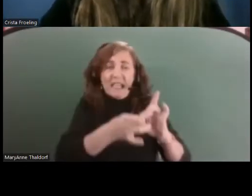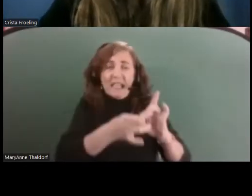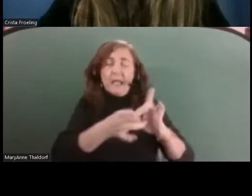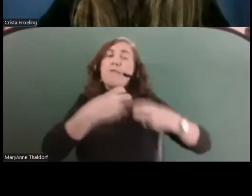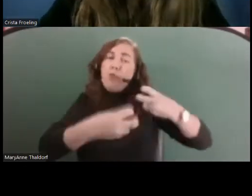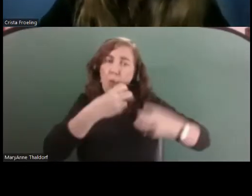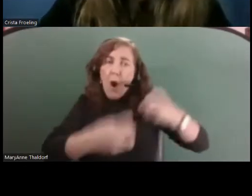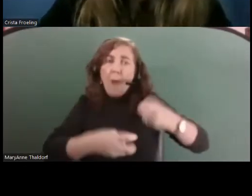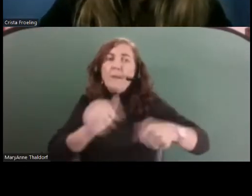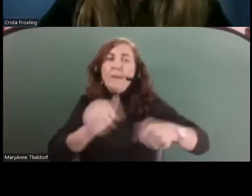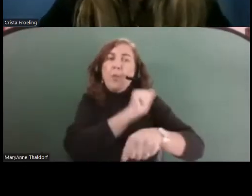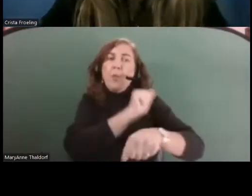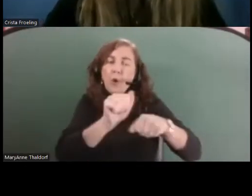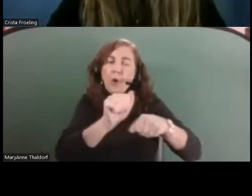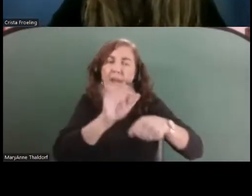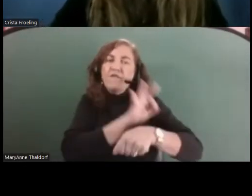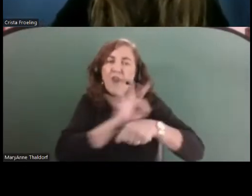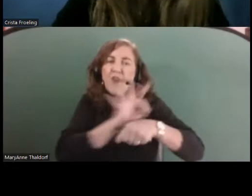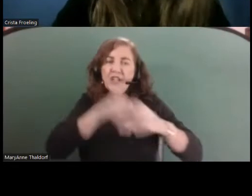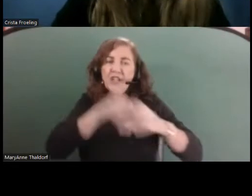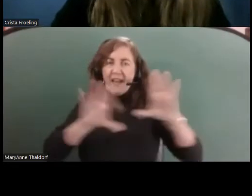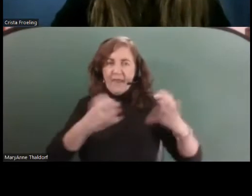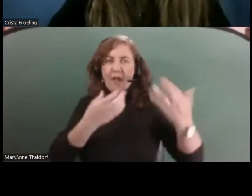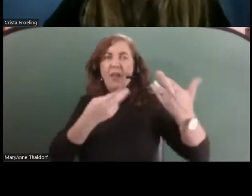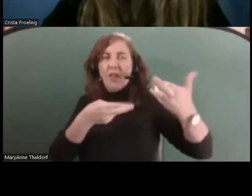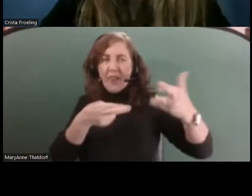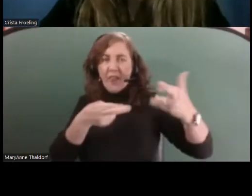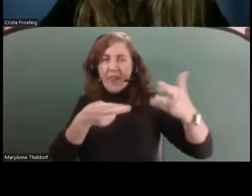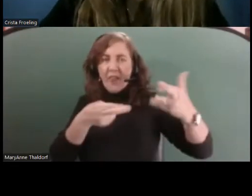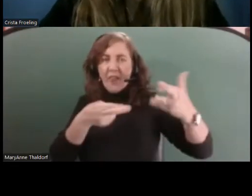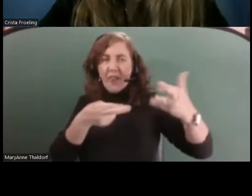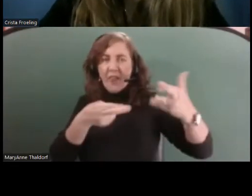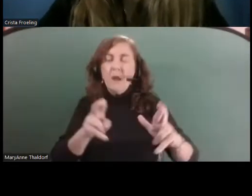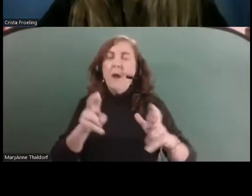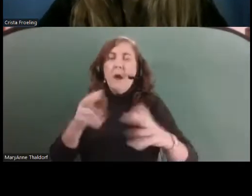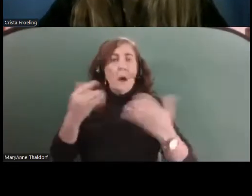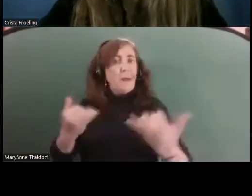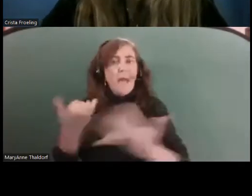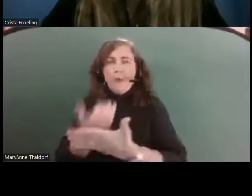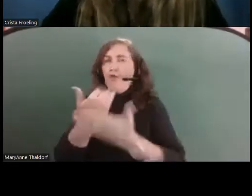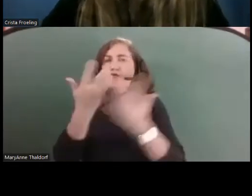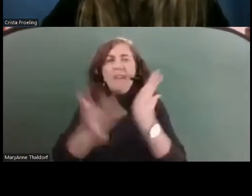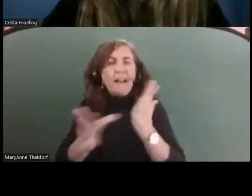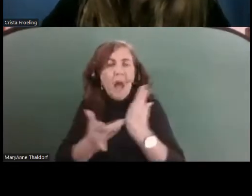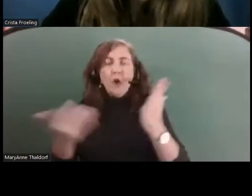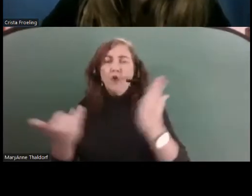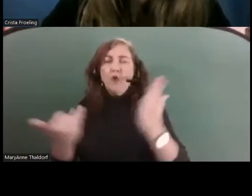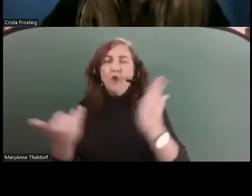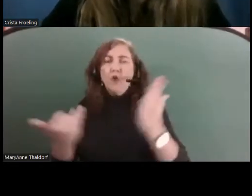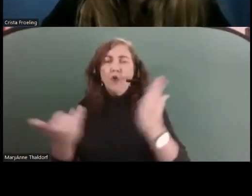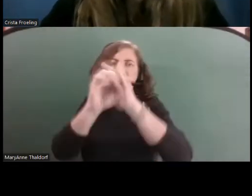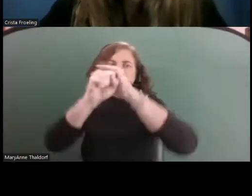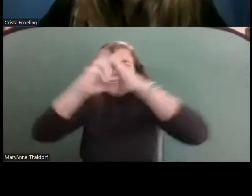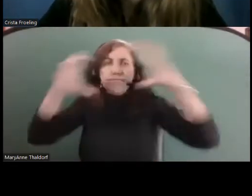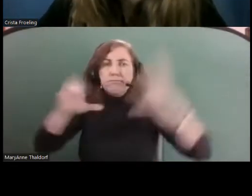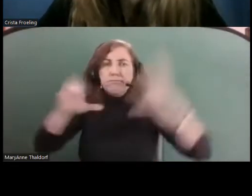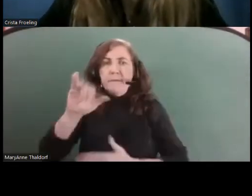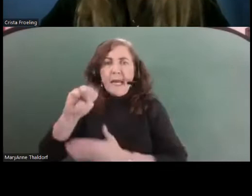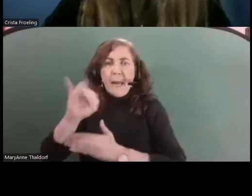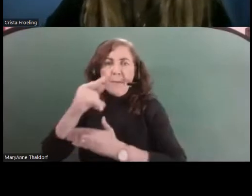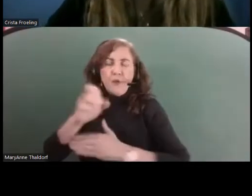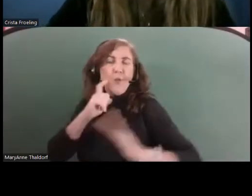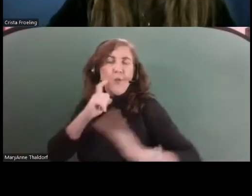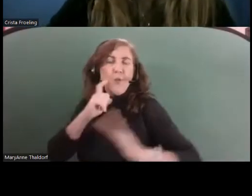And then with all, like I said, with all the recent research and imagery, we're able to see important changes in the higher auditory centers, the auditory